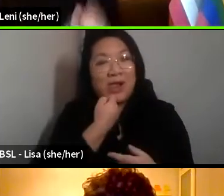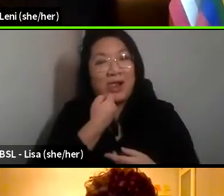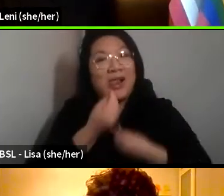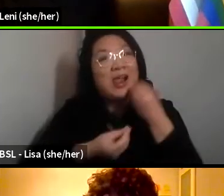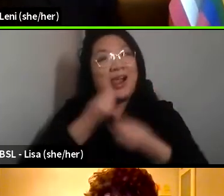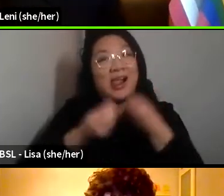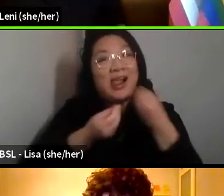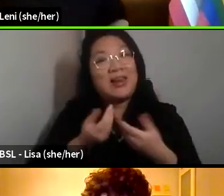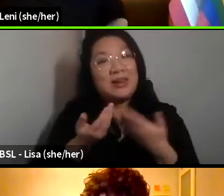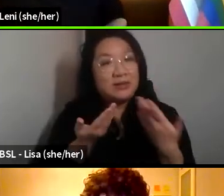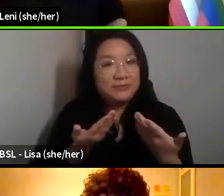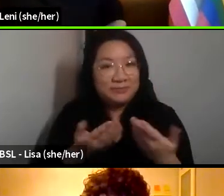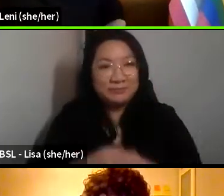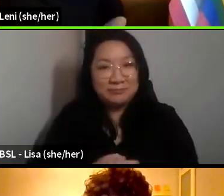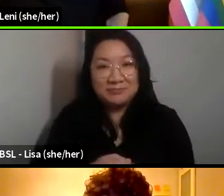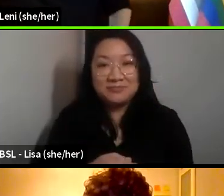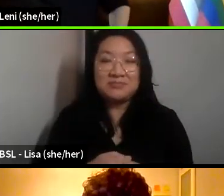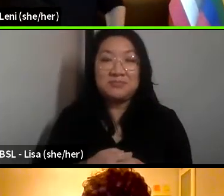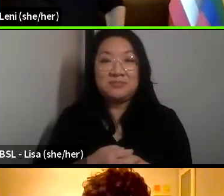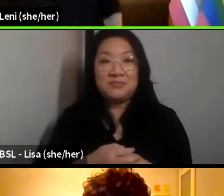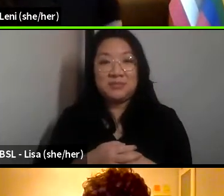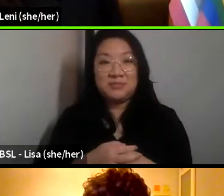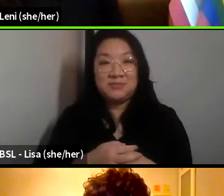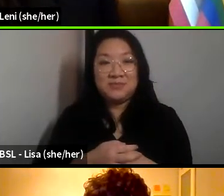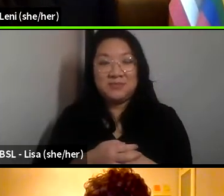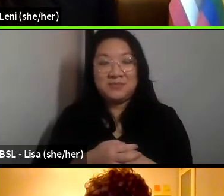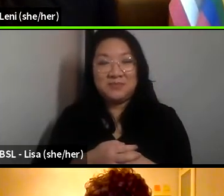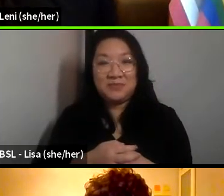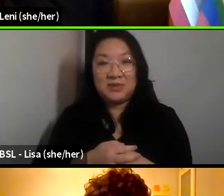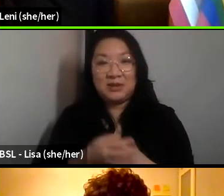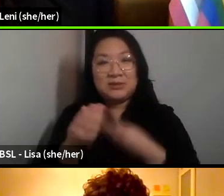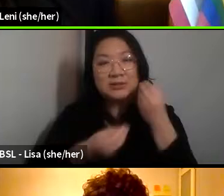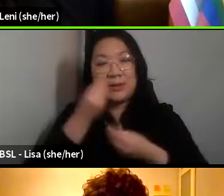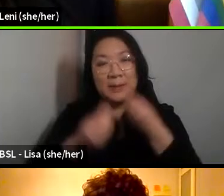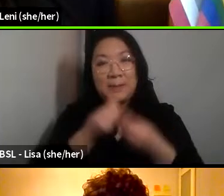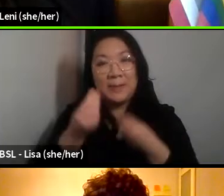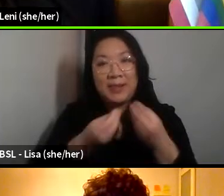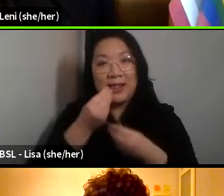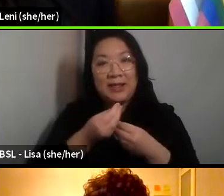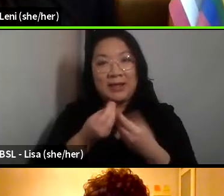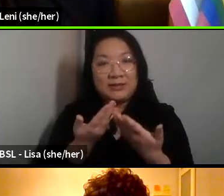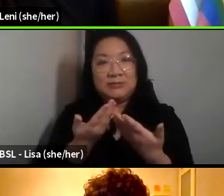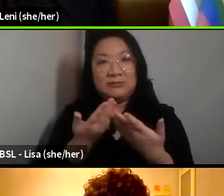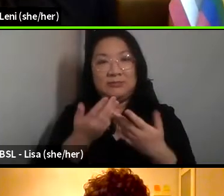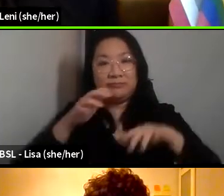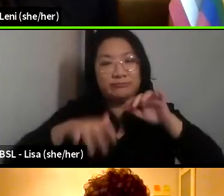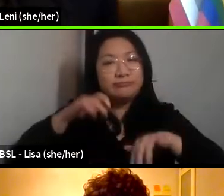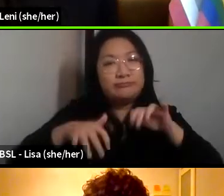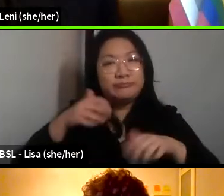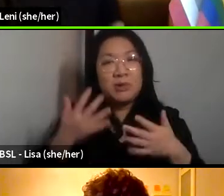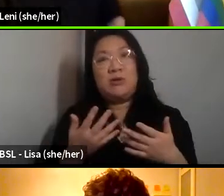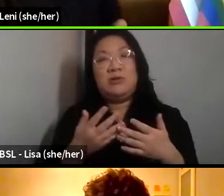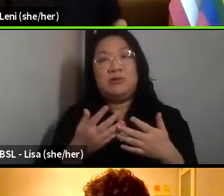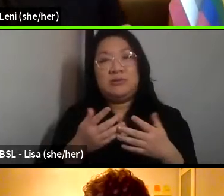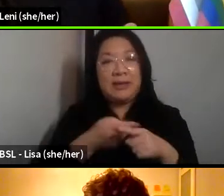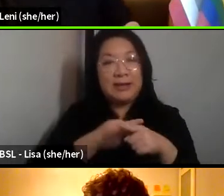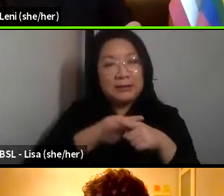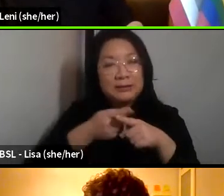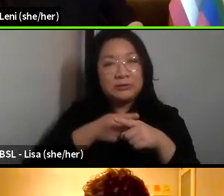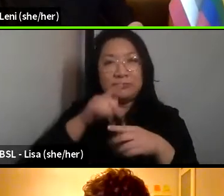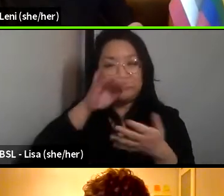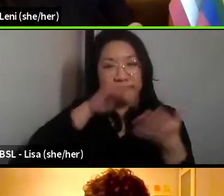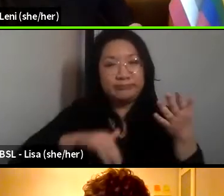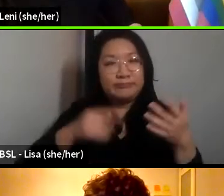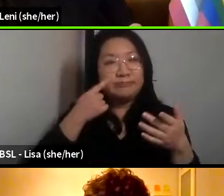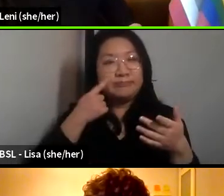little explanation right at the top, just so that everyone understands the terms that we might be using today. And if any of the